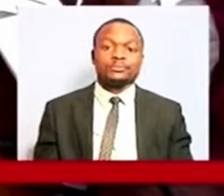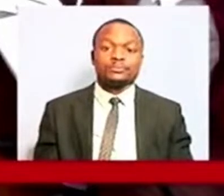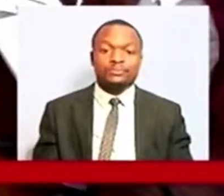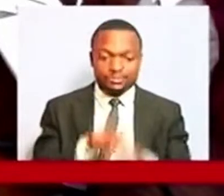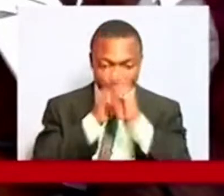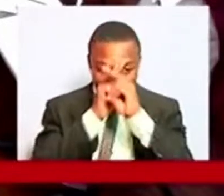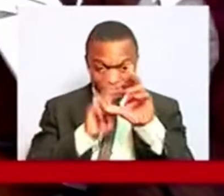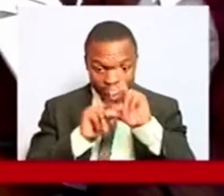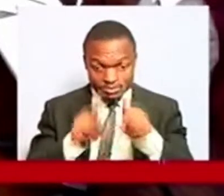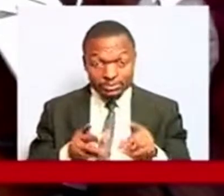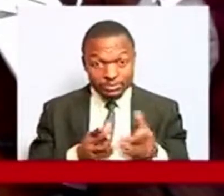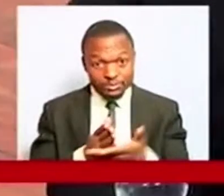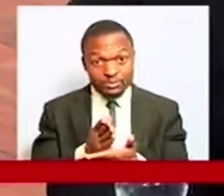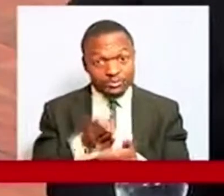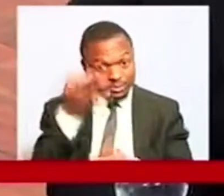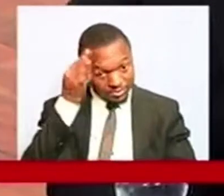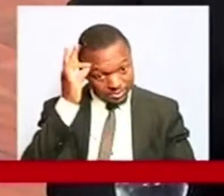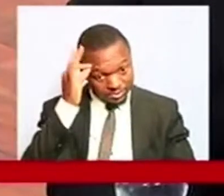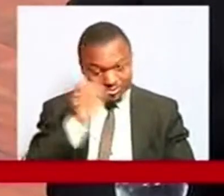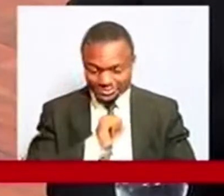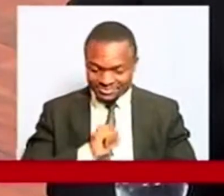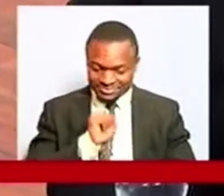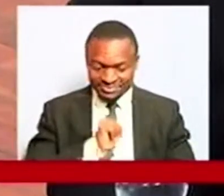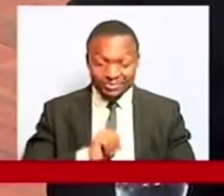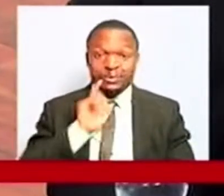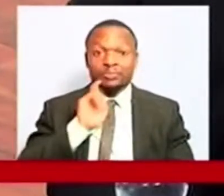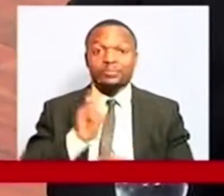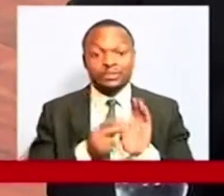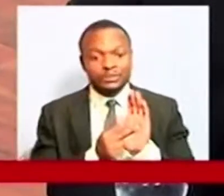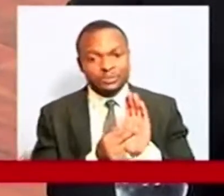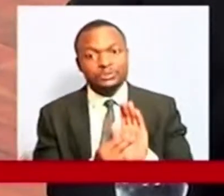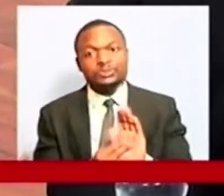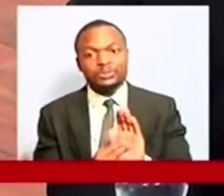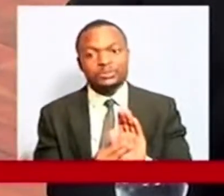Honorable Chair, the correction is taken and my apologies. It should be